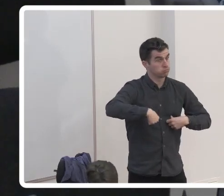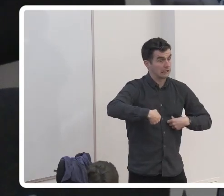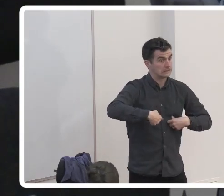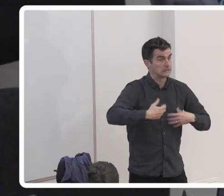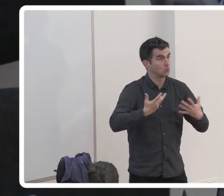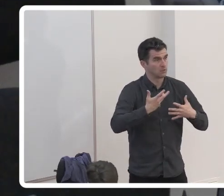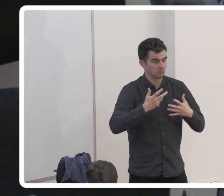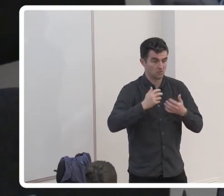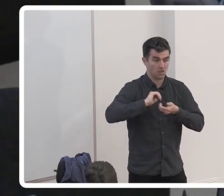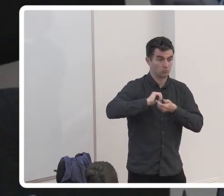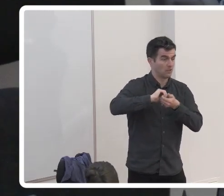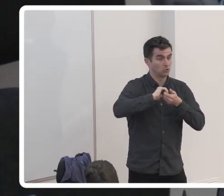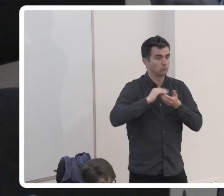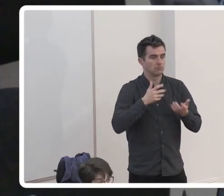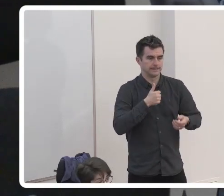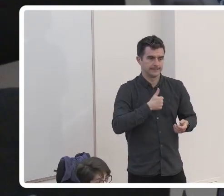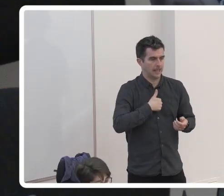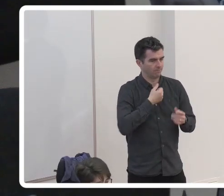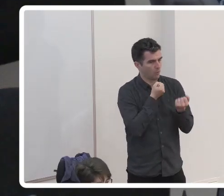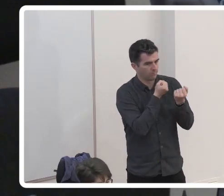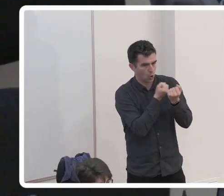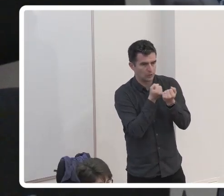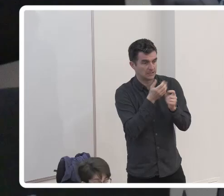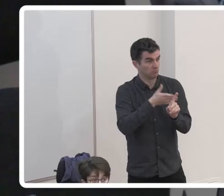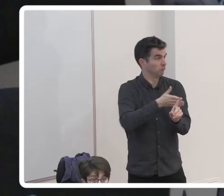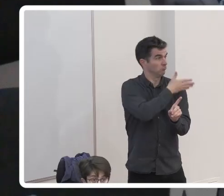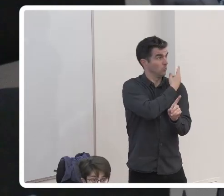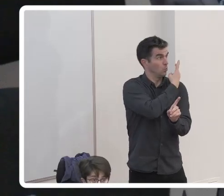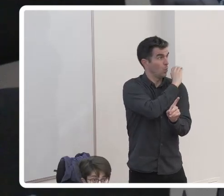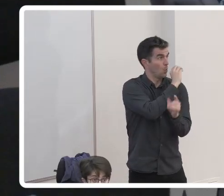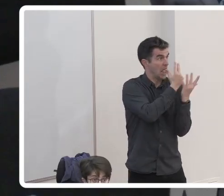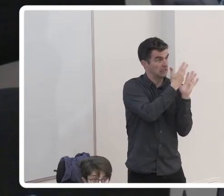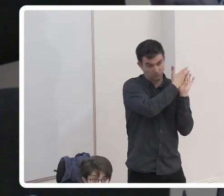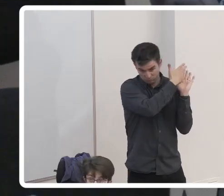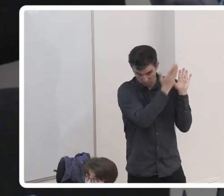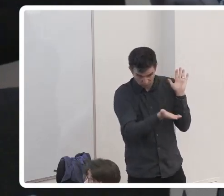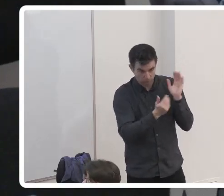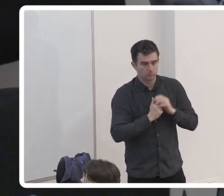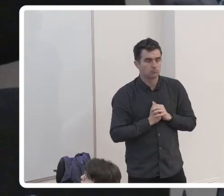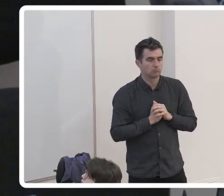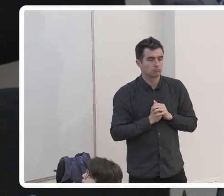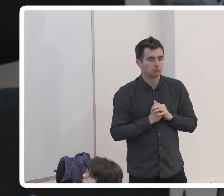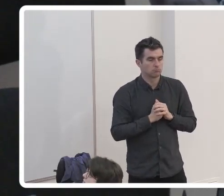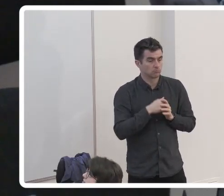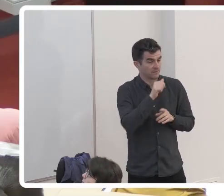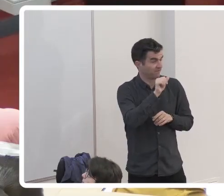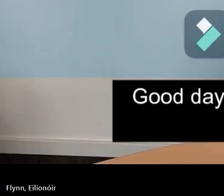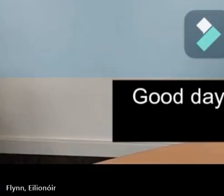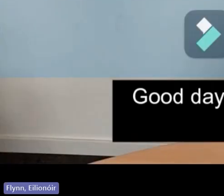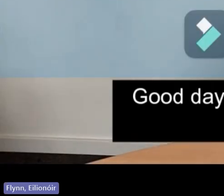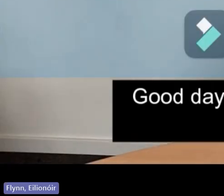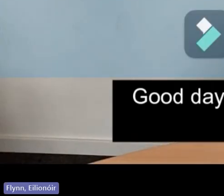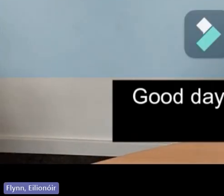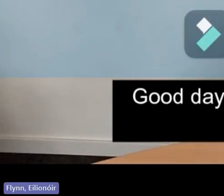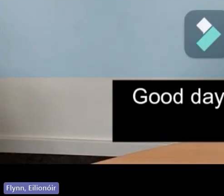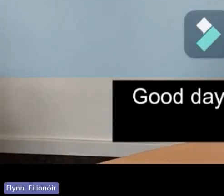of Self-Advocates, EPSA, for 2 years. And so I am going to hand it over to Sanada or to a video.